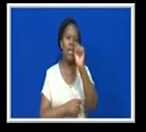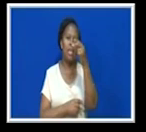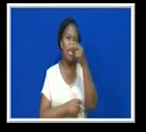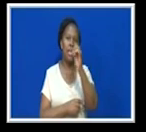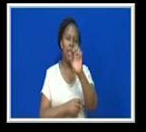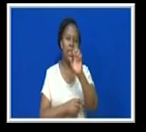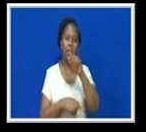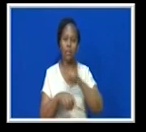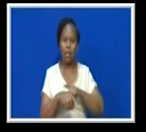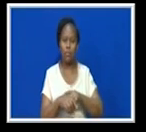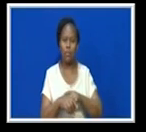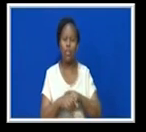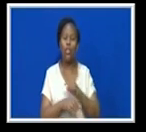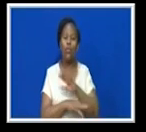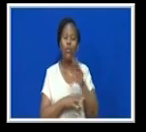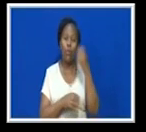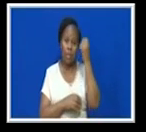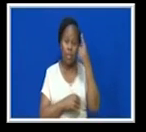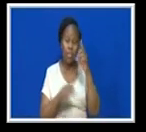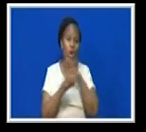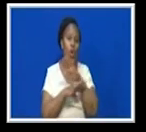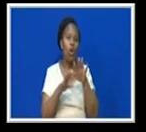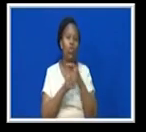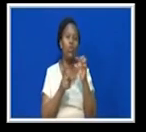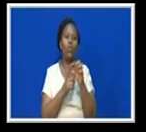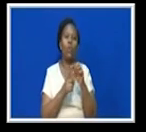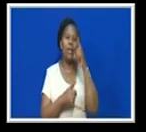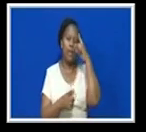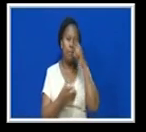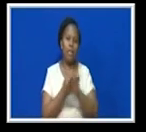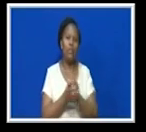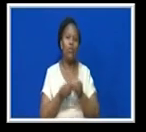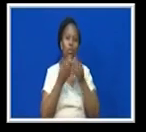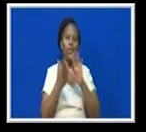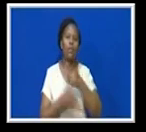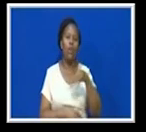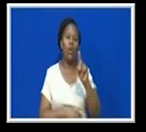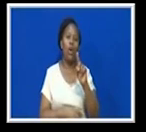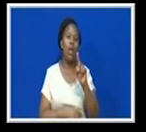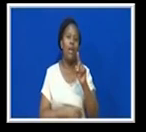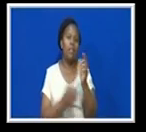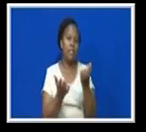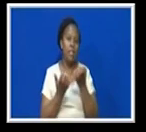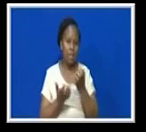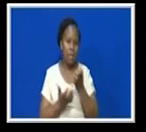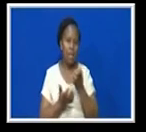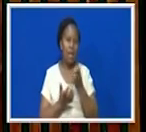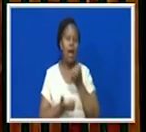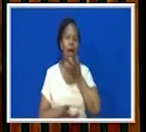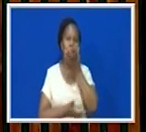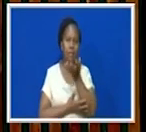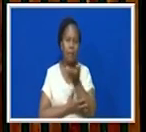fully understand such key words, then I believe you will provide the correct required